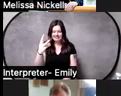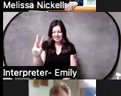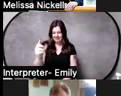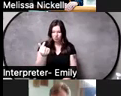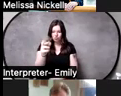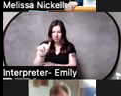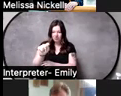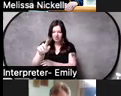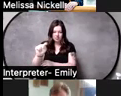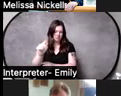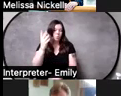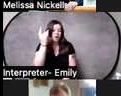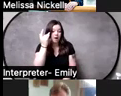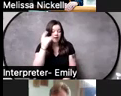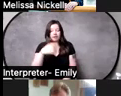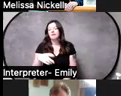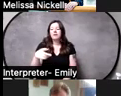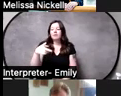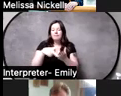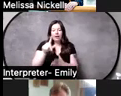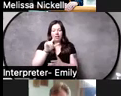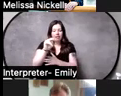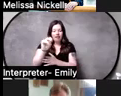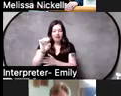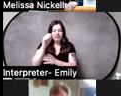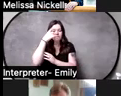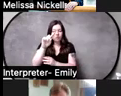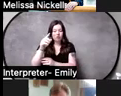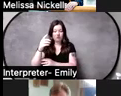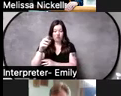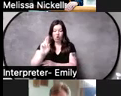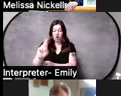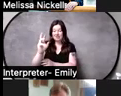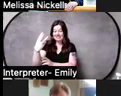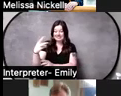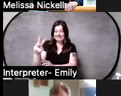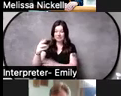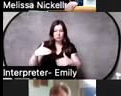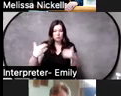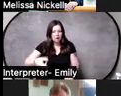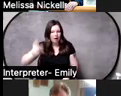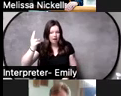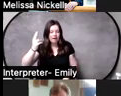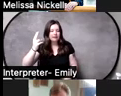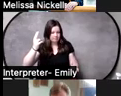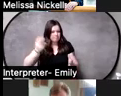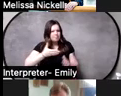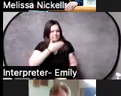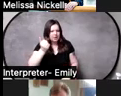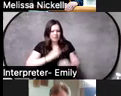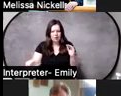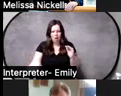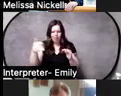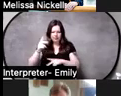particularly because the pay line for R16 grants is really quite high, much higher than a number of other different types of grants.